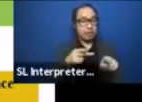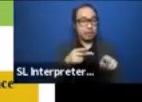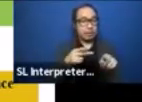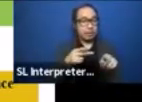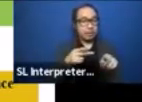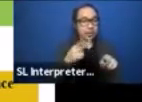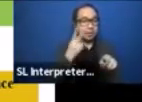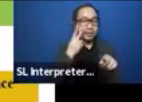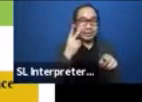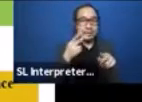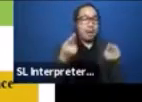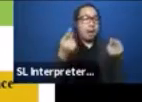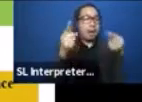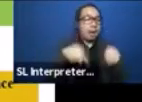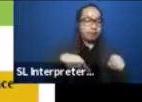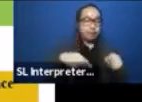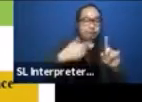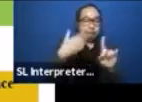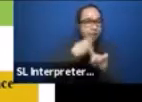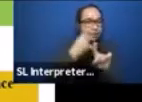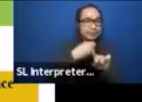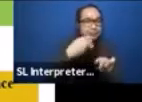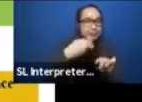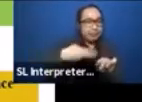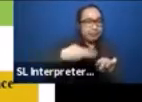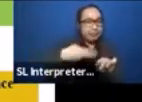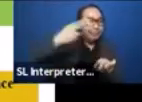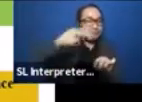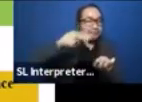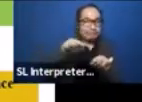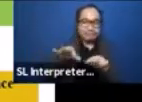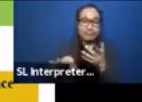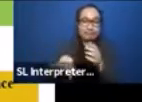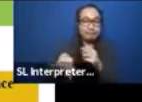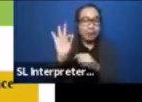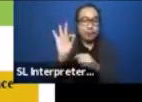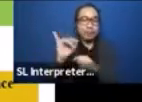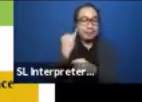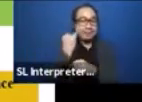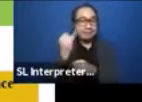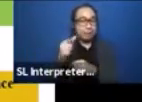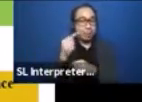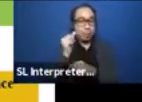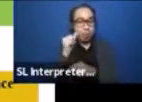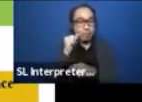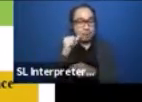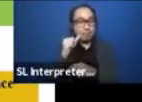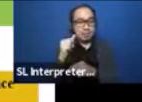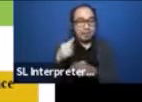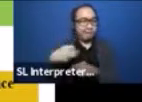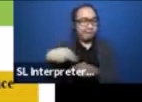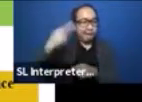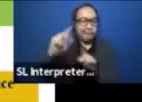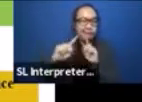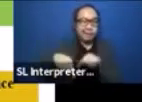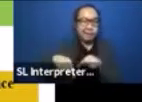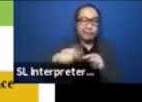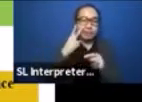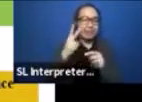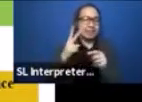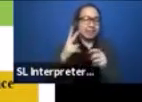prevalence of violence was very high, but we found that women who scored higher on empowerment index or reproductive right index,